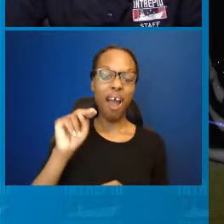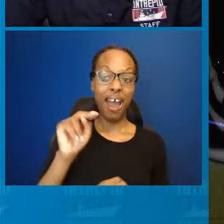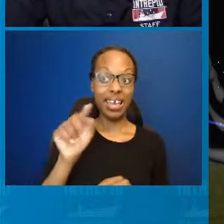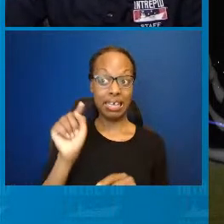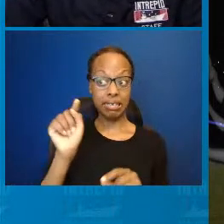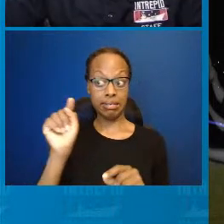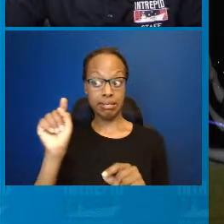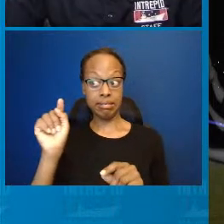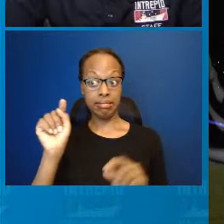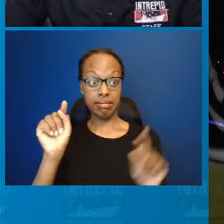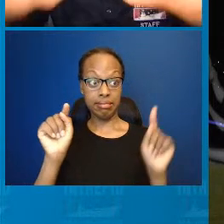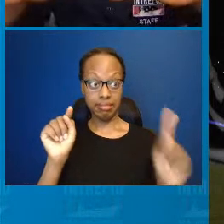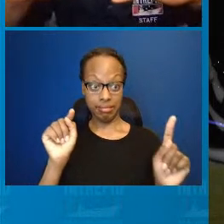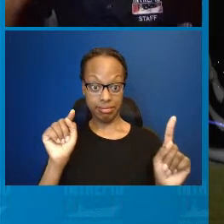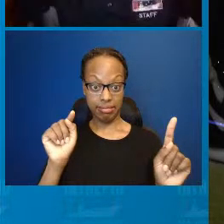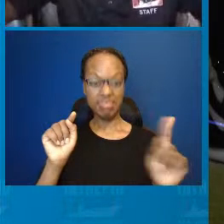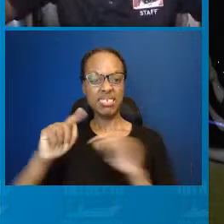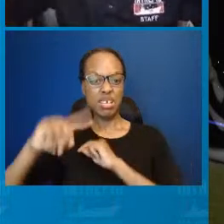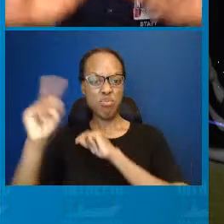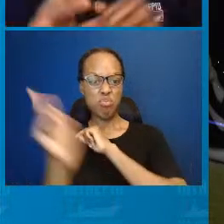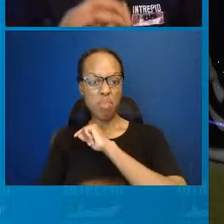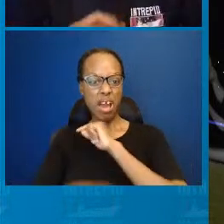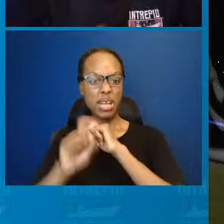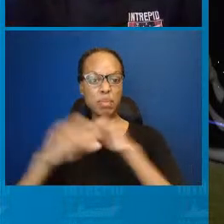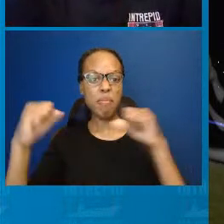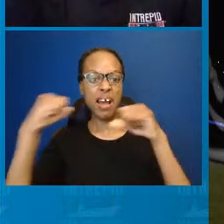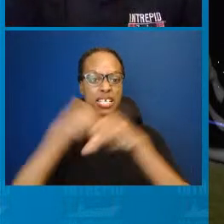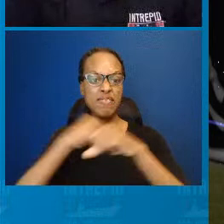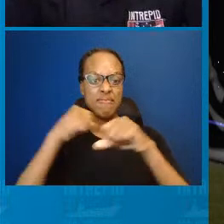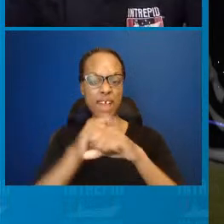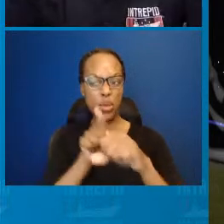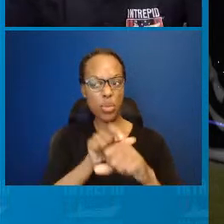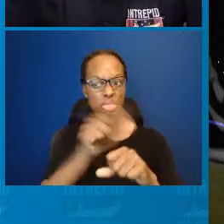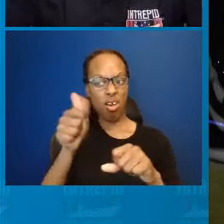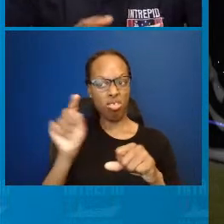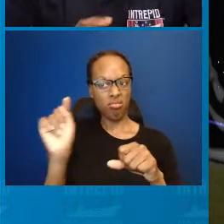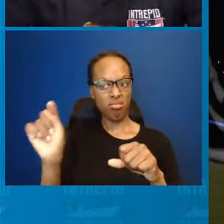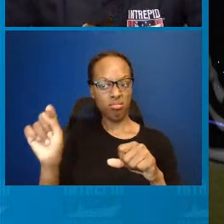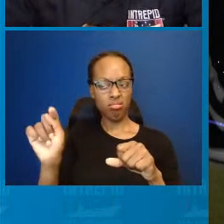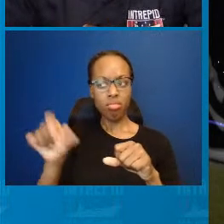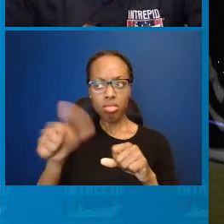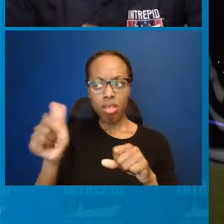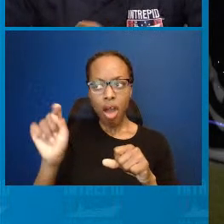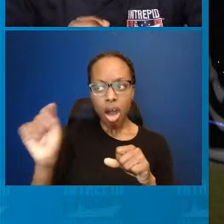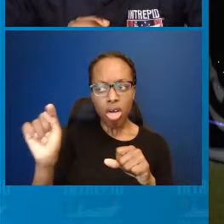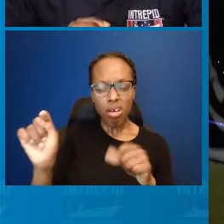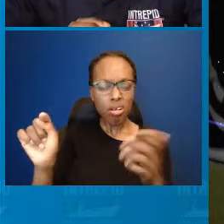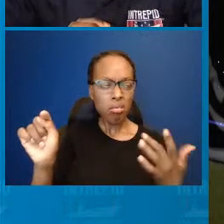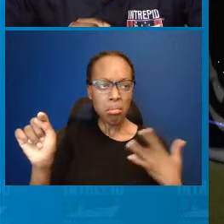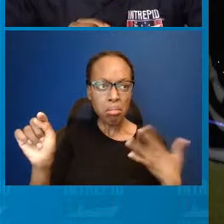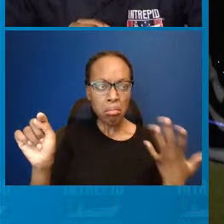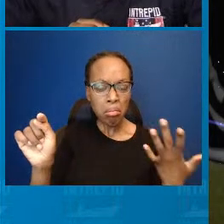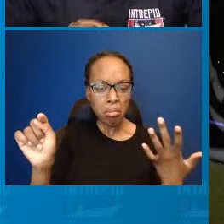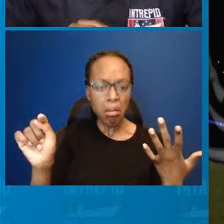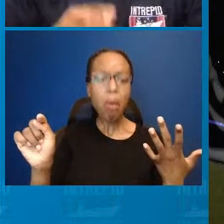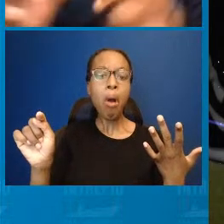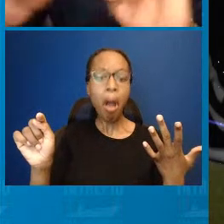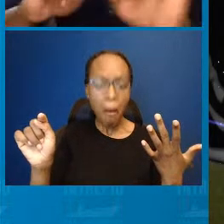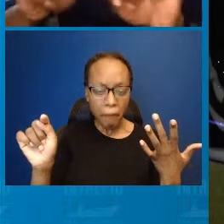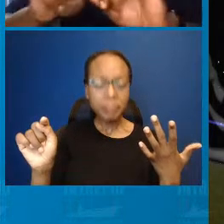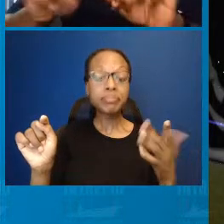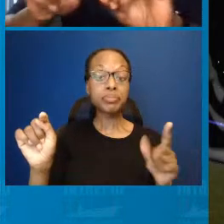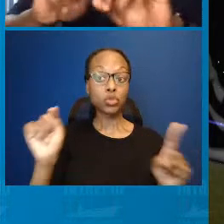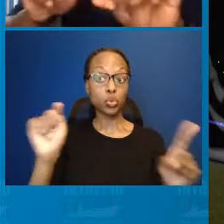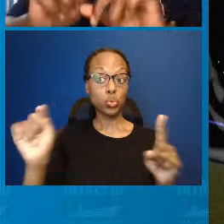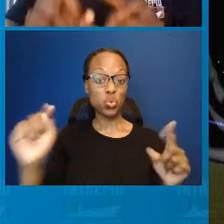then Zeus put them both in the night sky. But kind of like how my mom treated me and my brother when we were younger and we